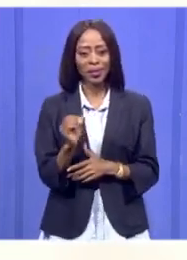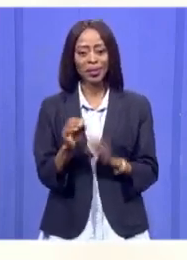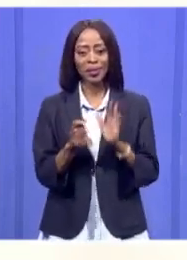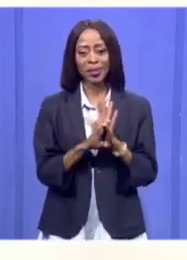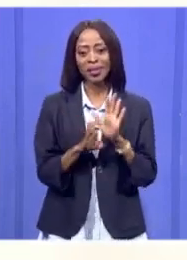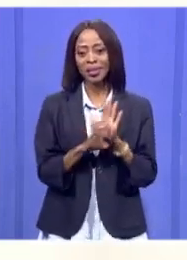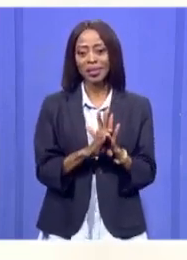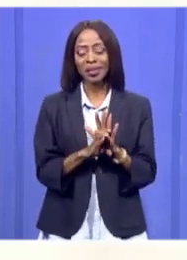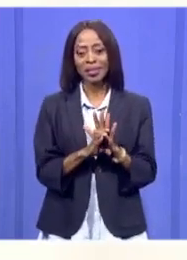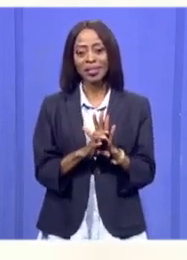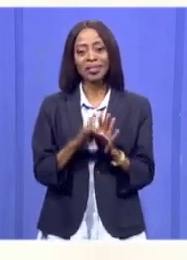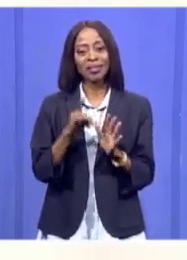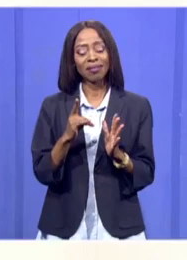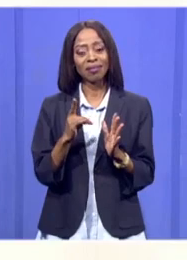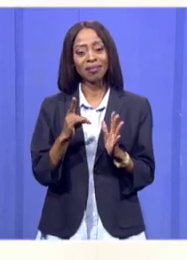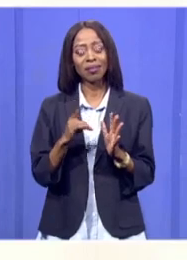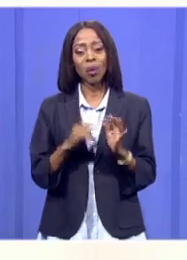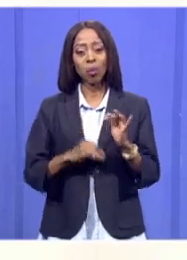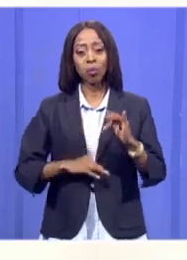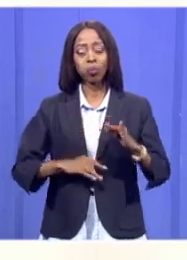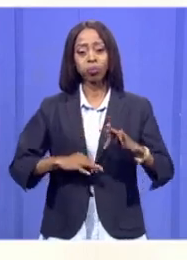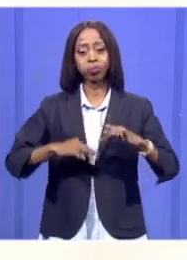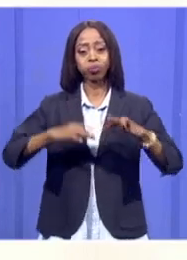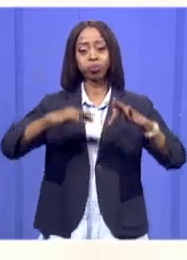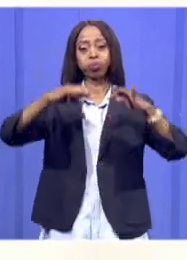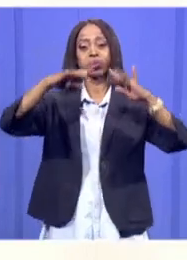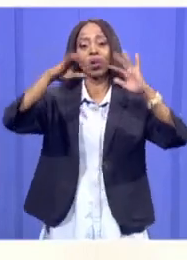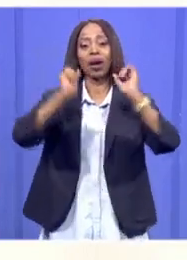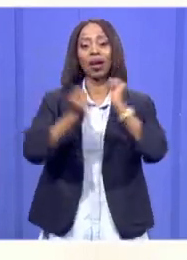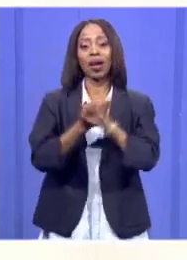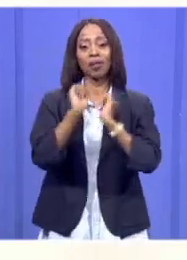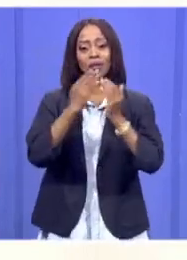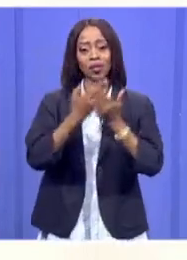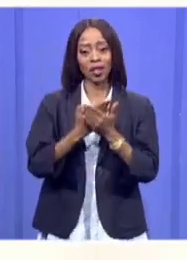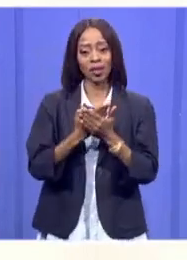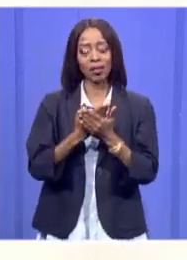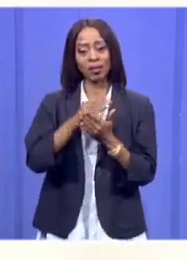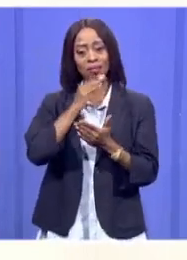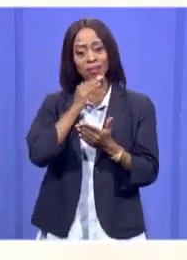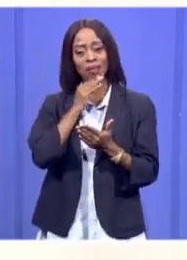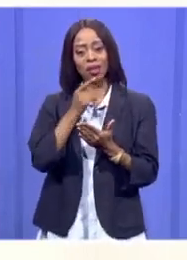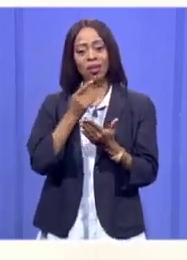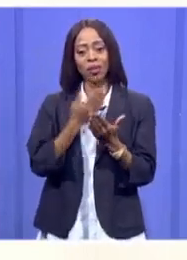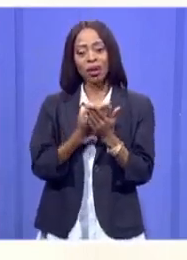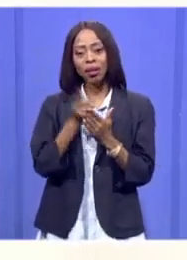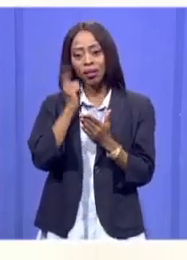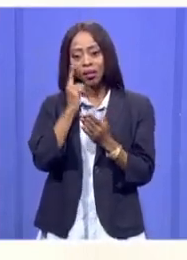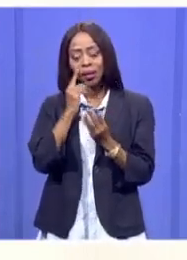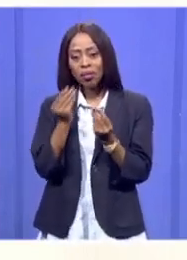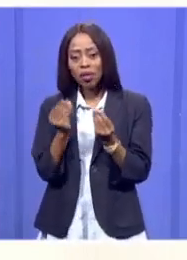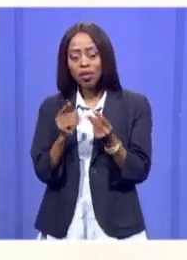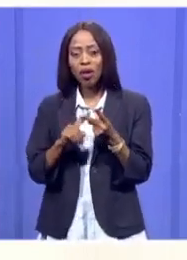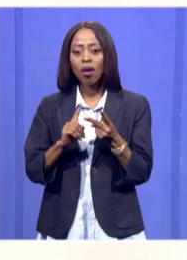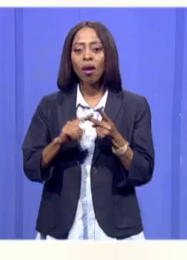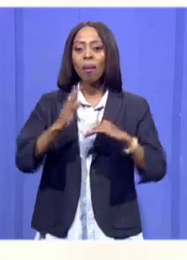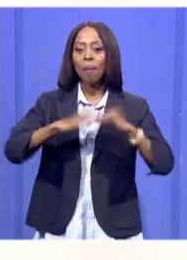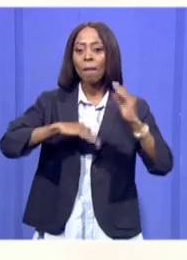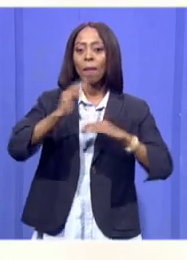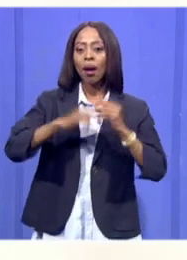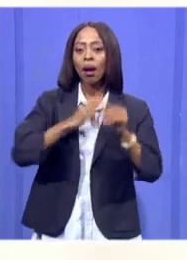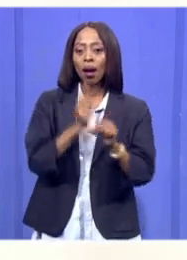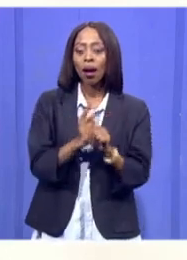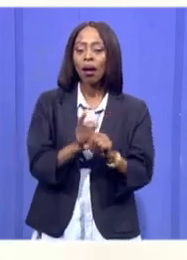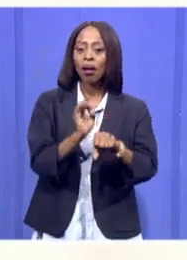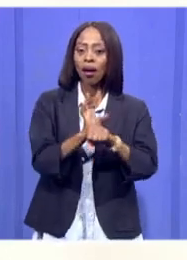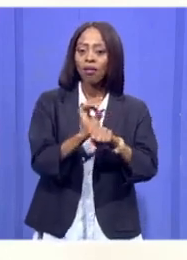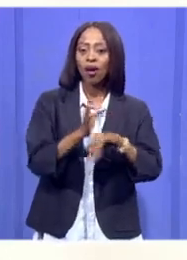there's a flood tonight, we are now better placed within a day to test materials, to put up the construction and